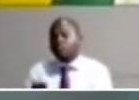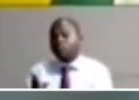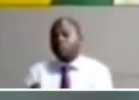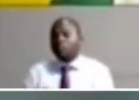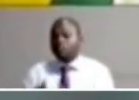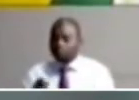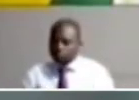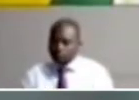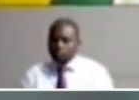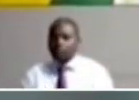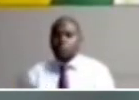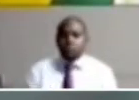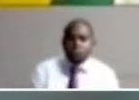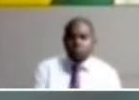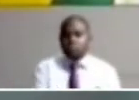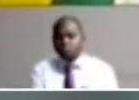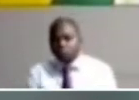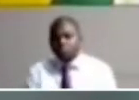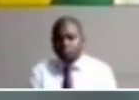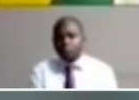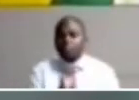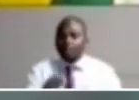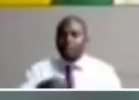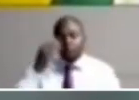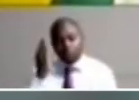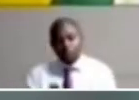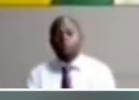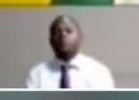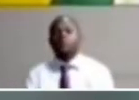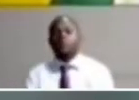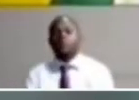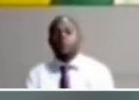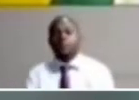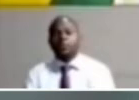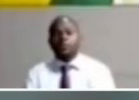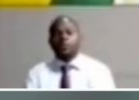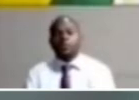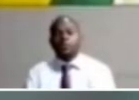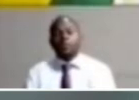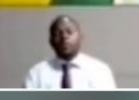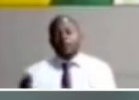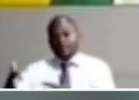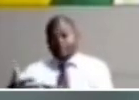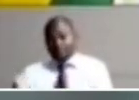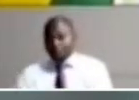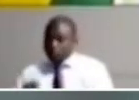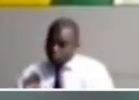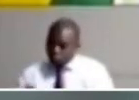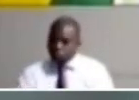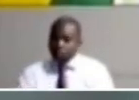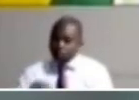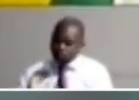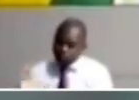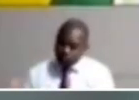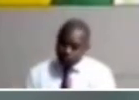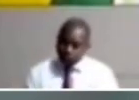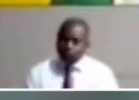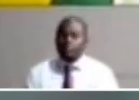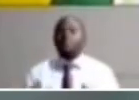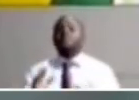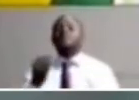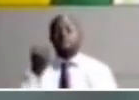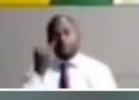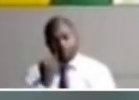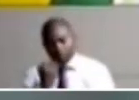It is that daily movement that must be frozen. Let the factory owners arrange for crucial employees